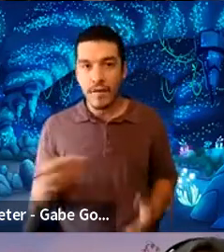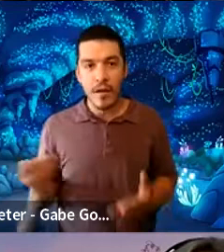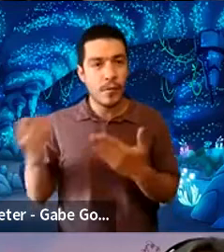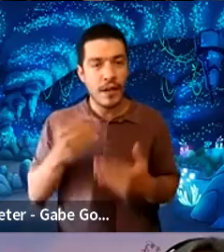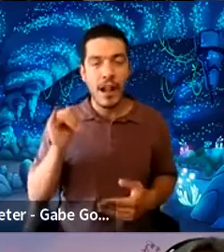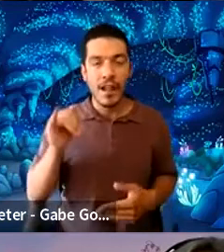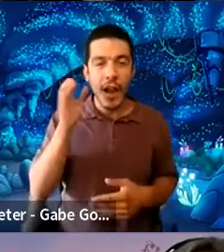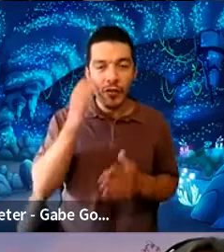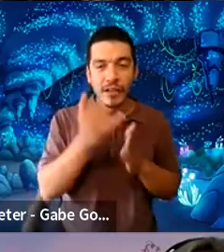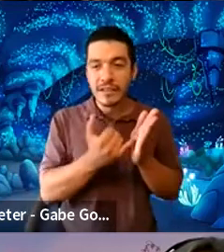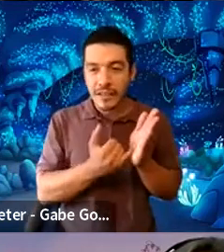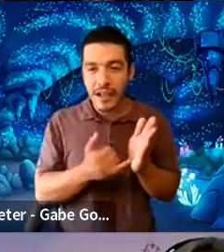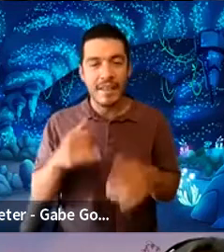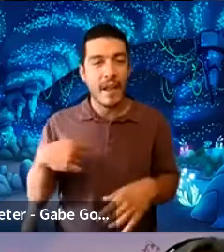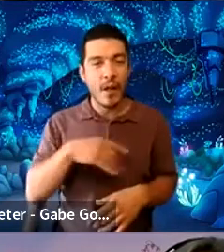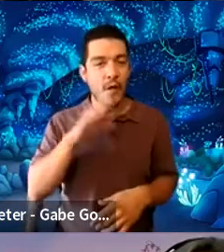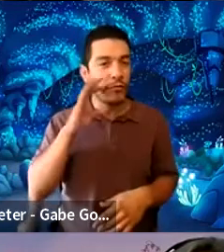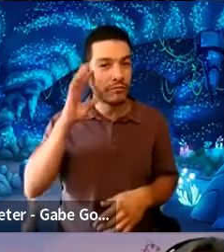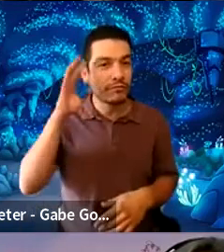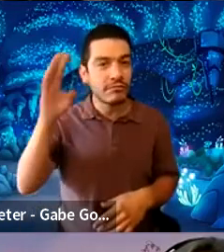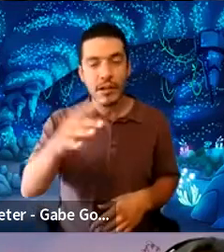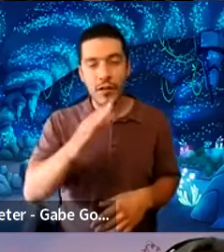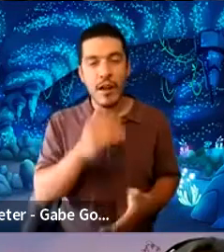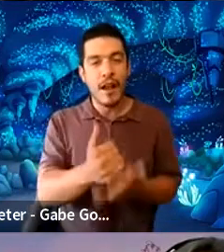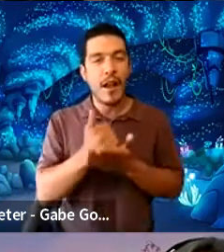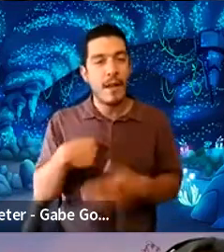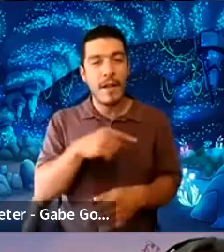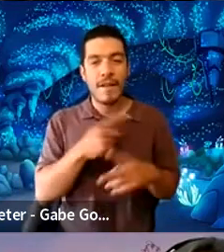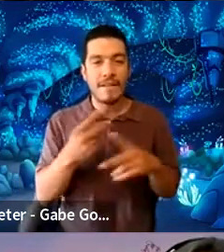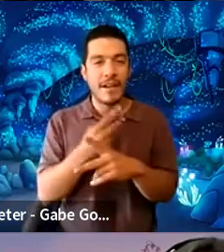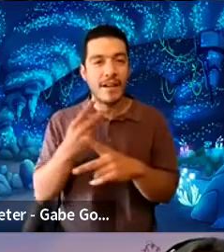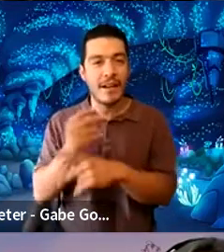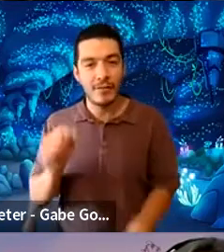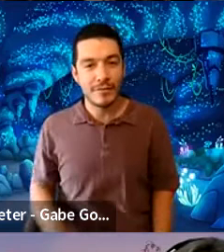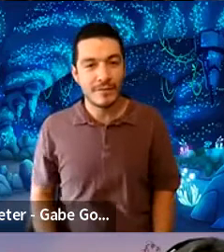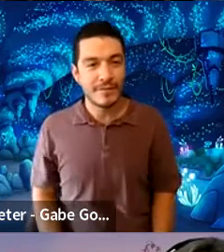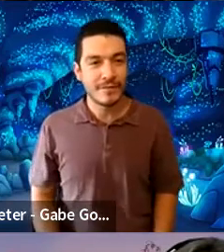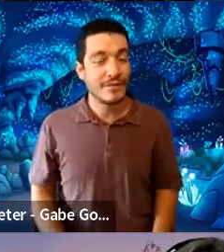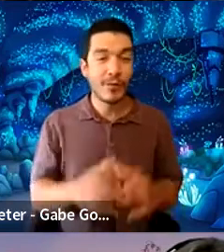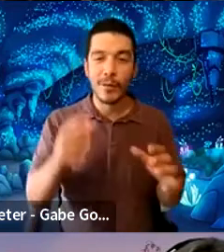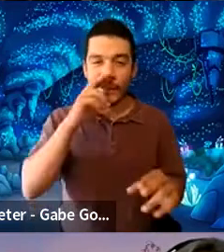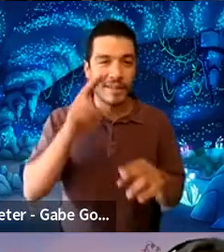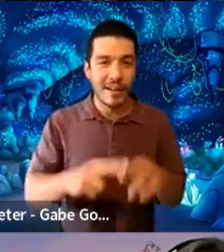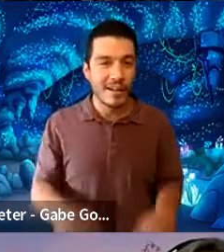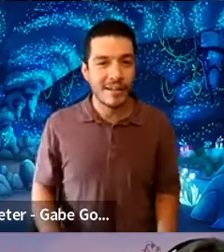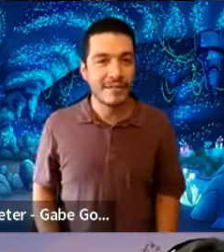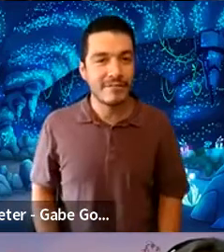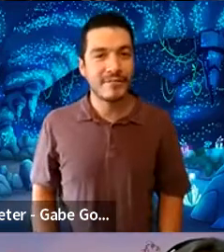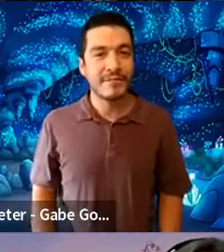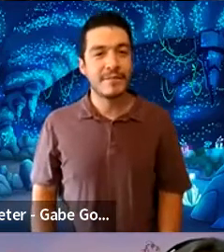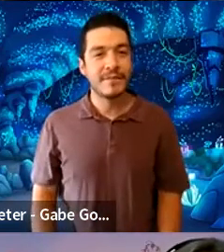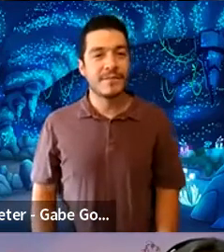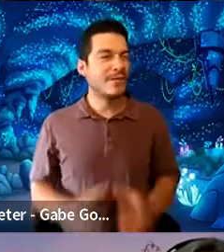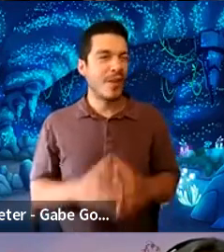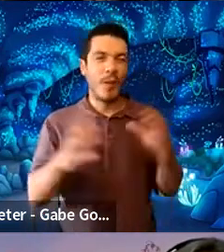the crazy designs that we would come up with, and you would help us figure them out. So much fun. It was